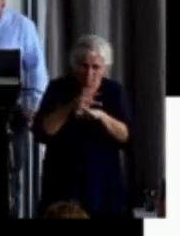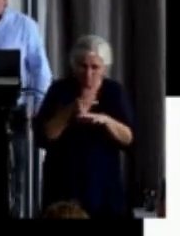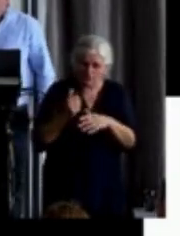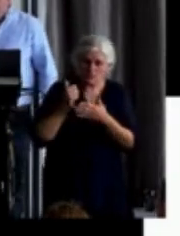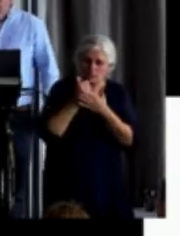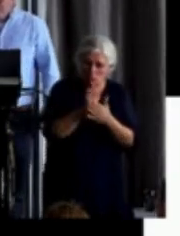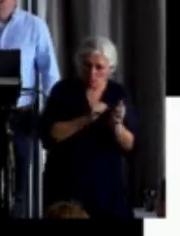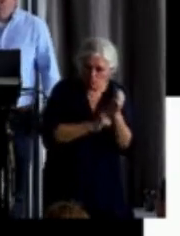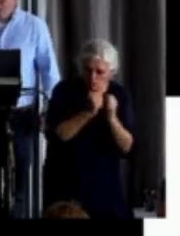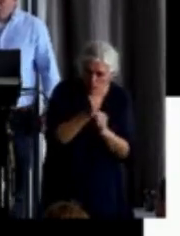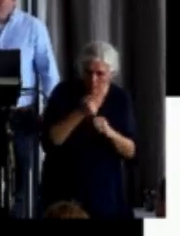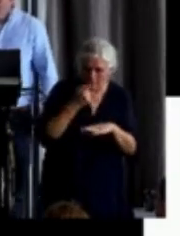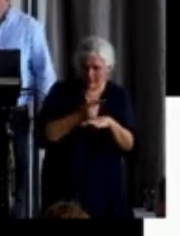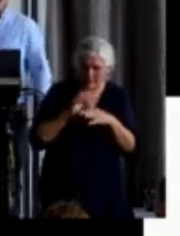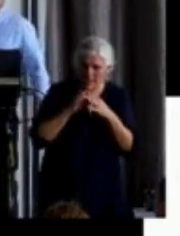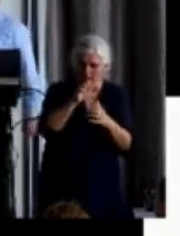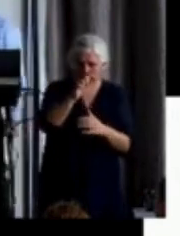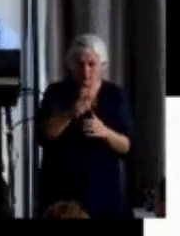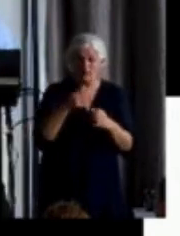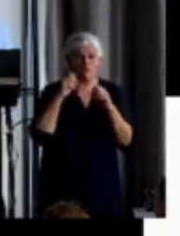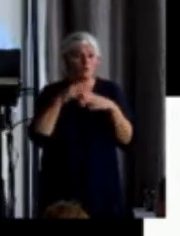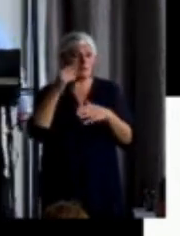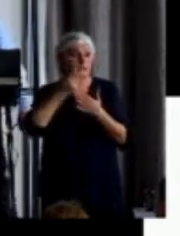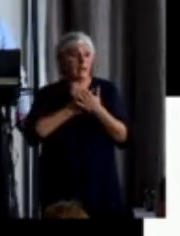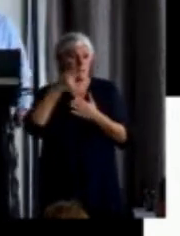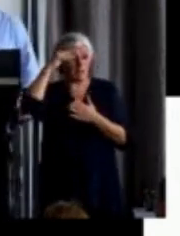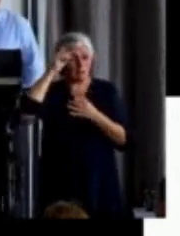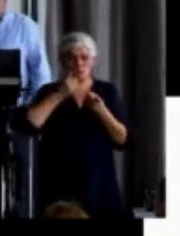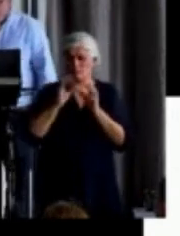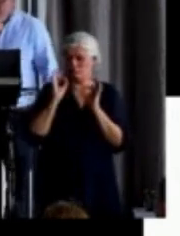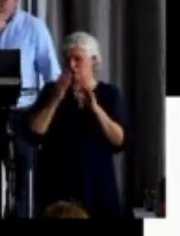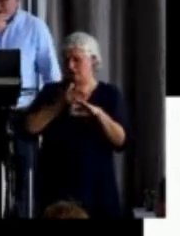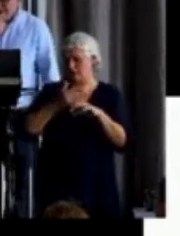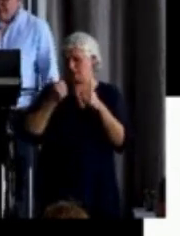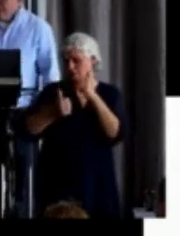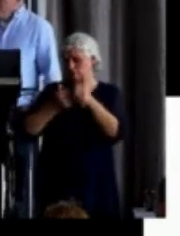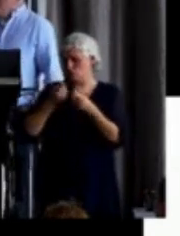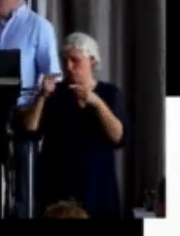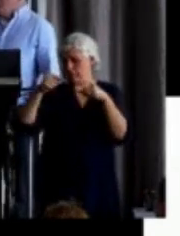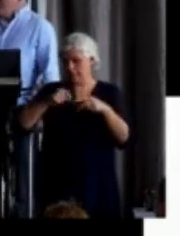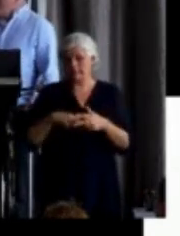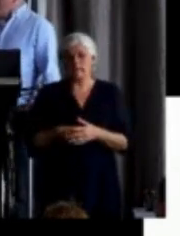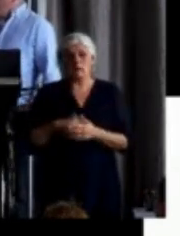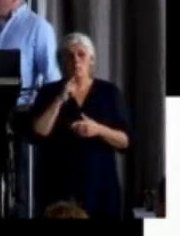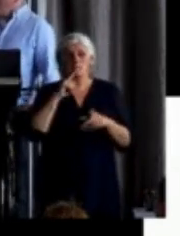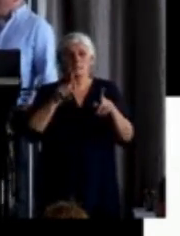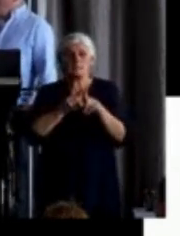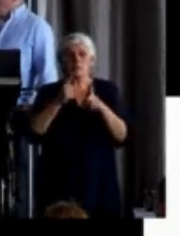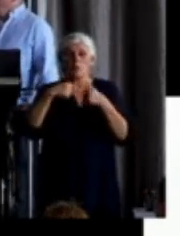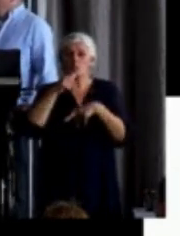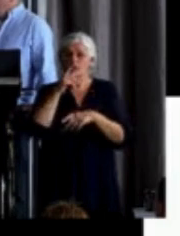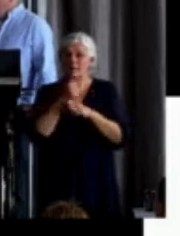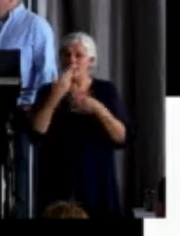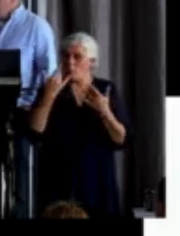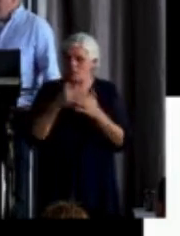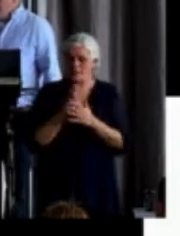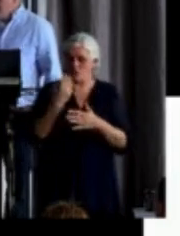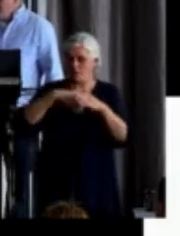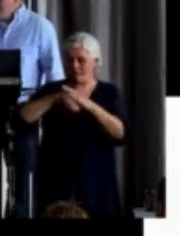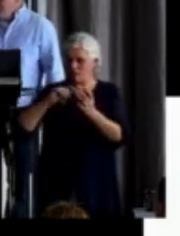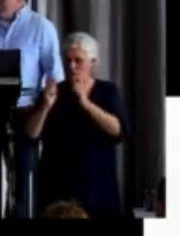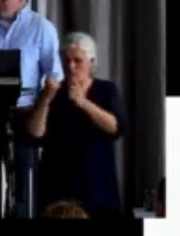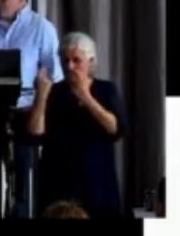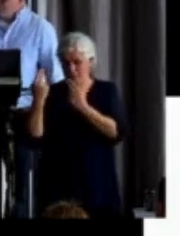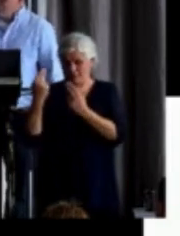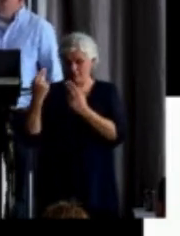support structures around them. And of course, Epilepsy Ireland does an amazing job in doing that. But also what we are talking about is governmental change